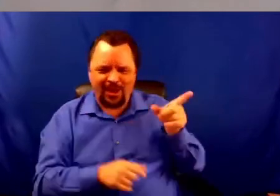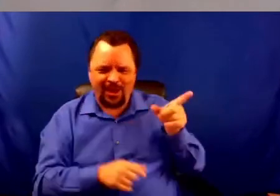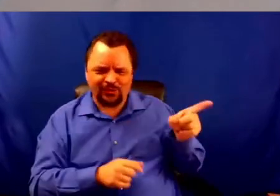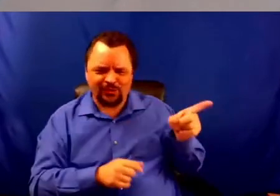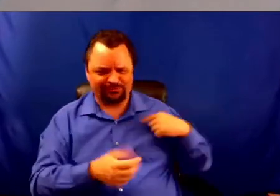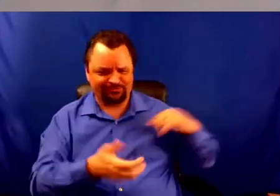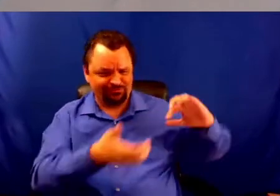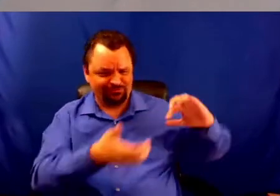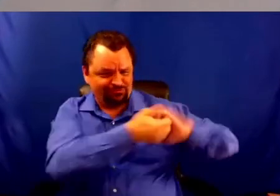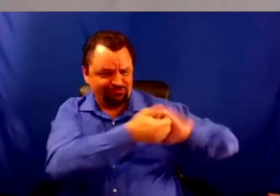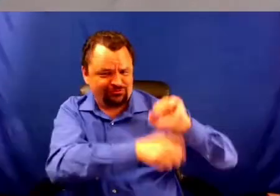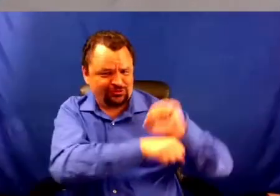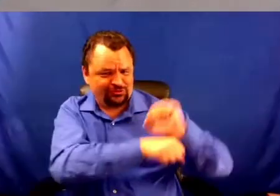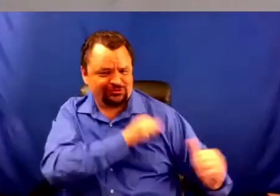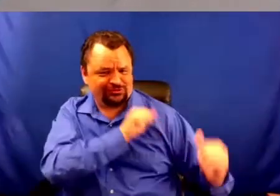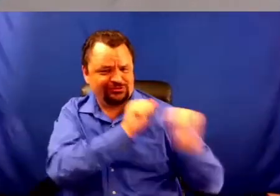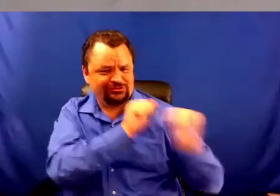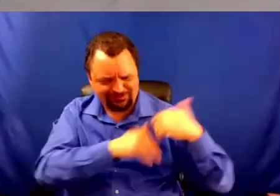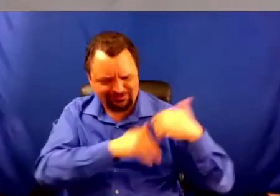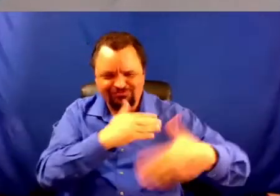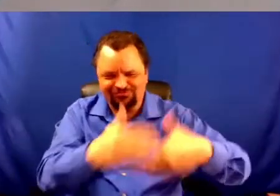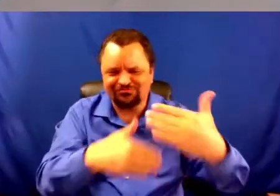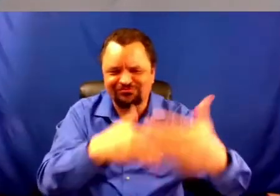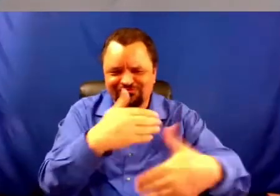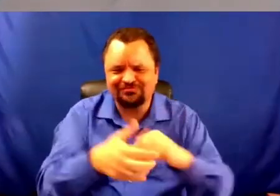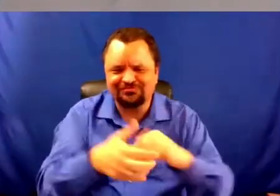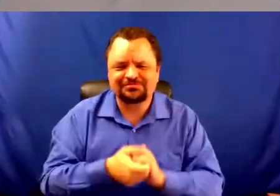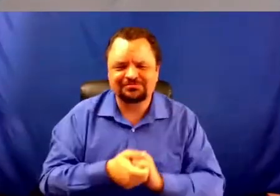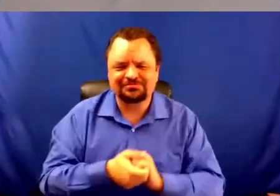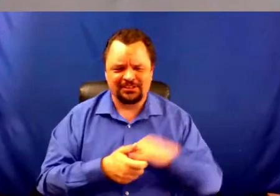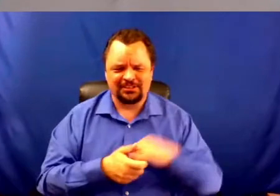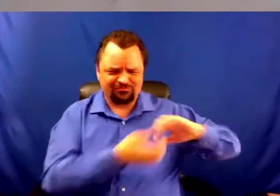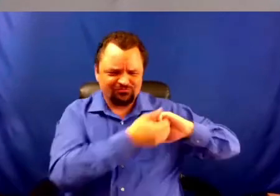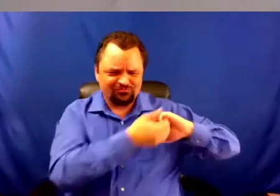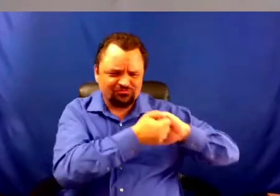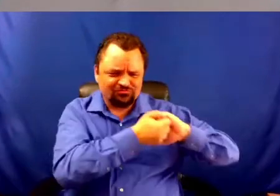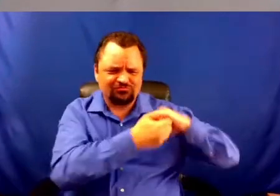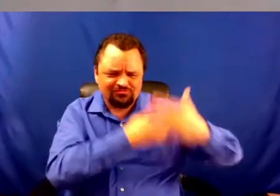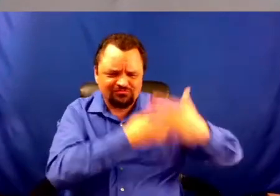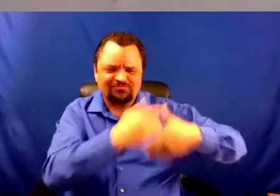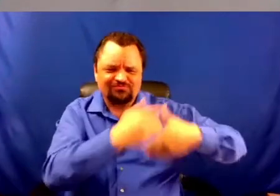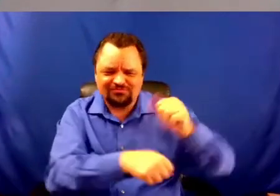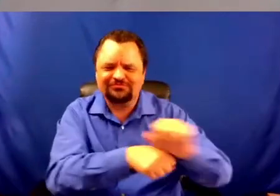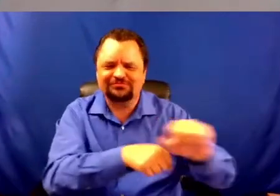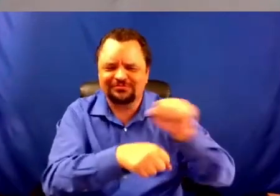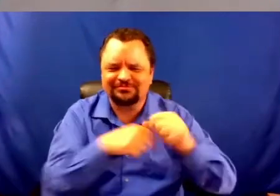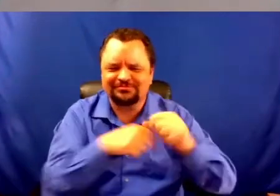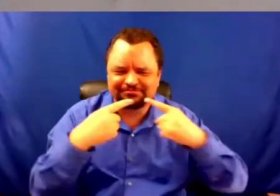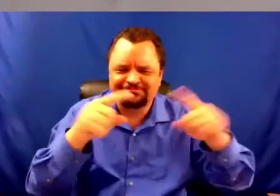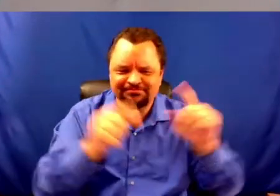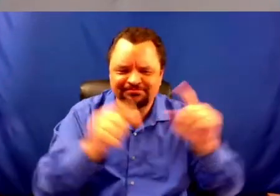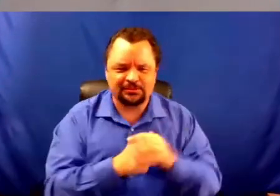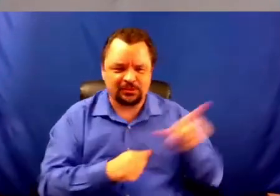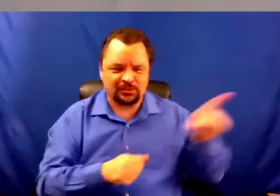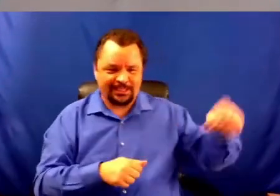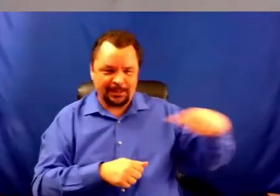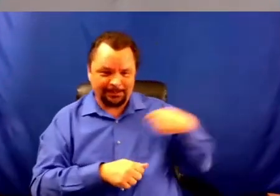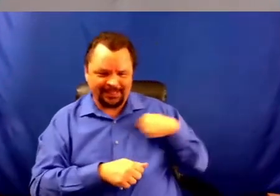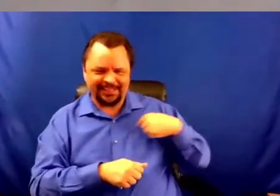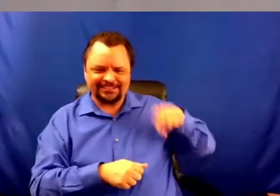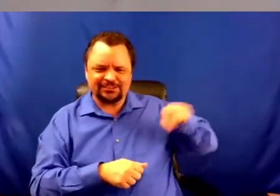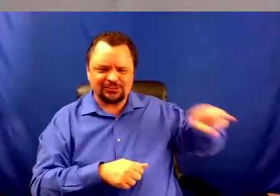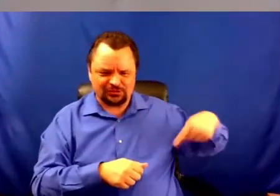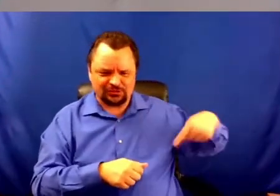So, it's a symbiotic relationship. We need you, you need us. Yes, we all need